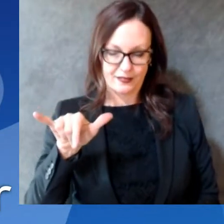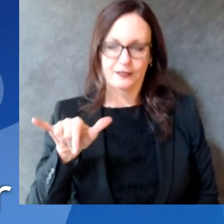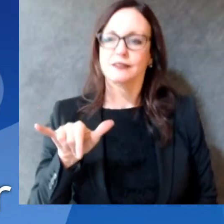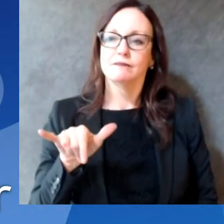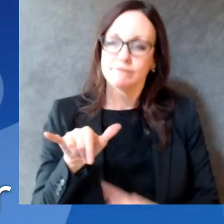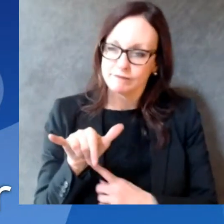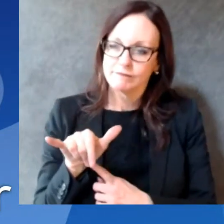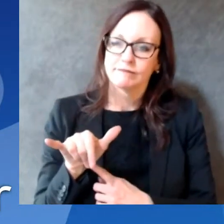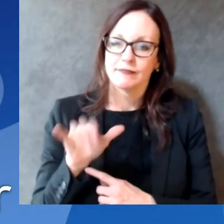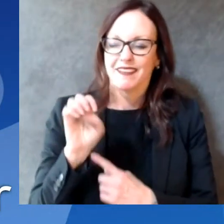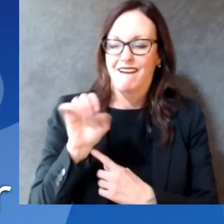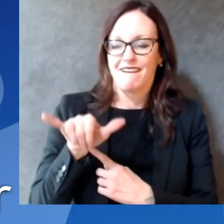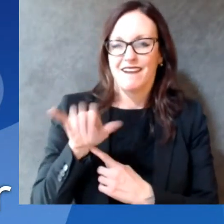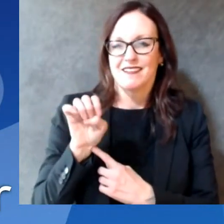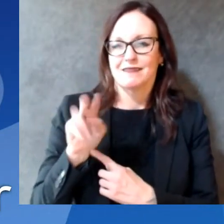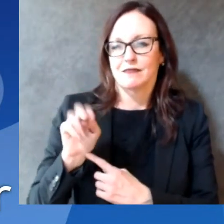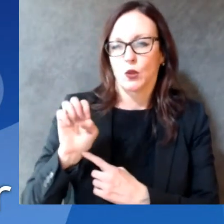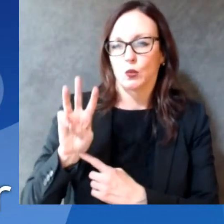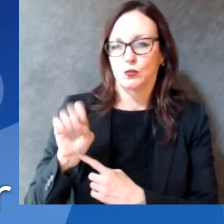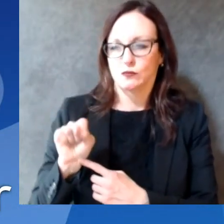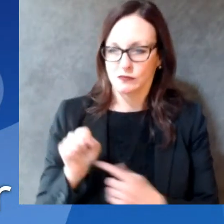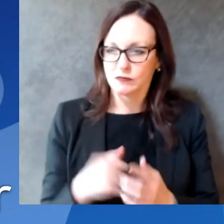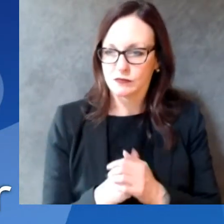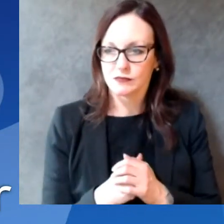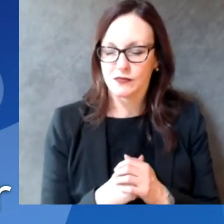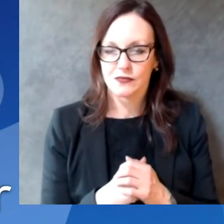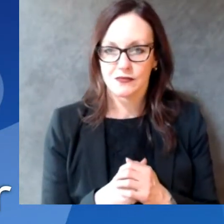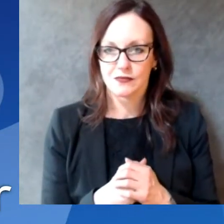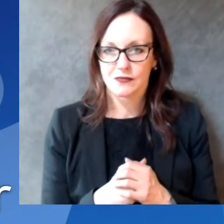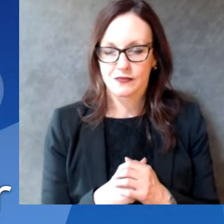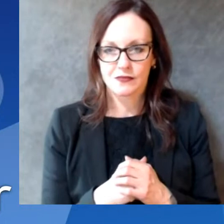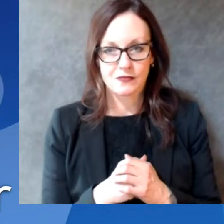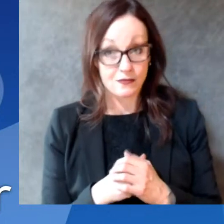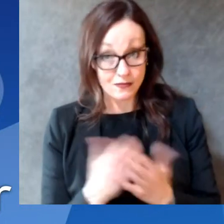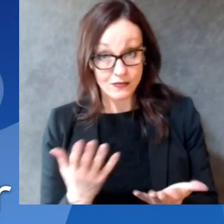Nope. All right. How about Michelle Melby, Fox 11 in Green Bay?